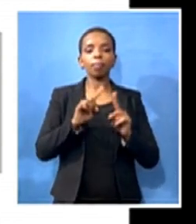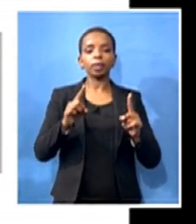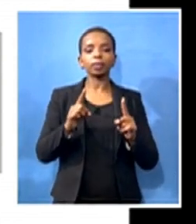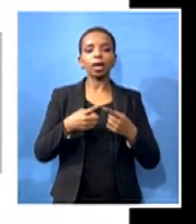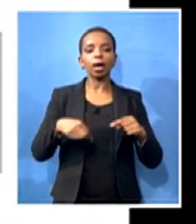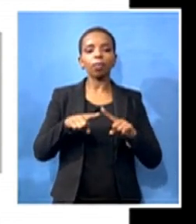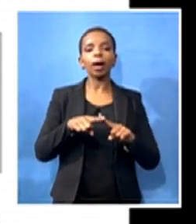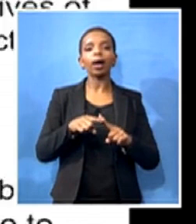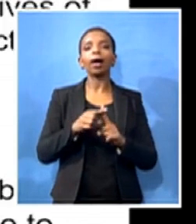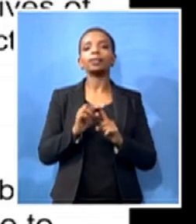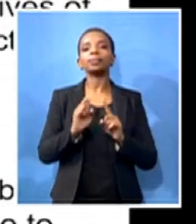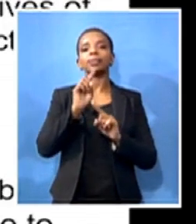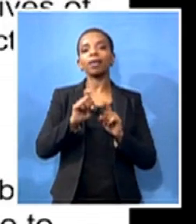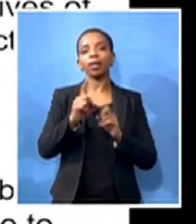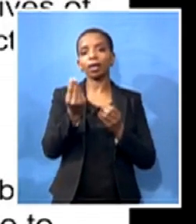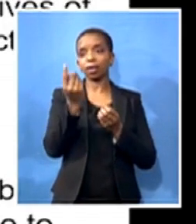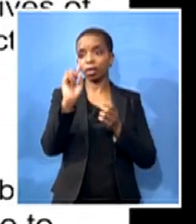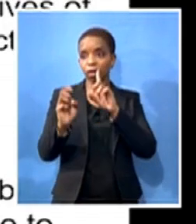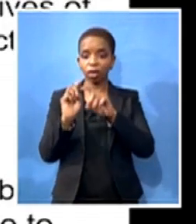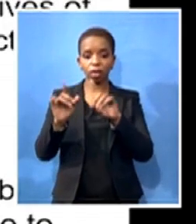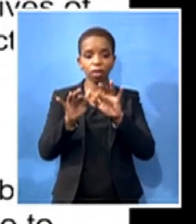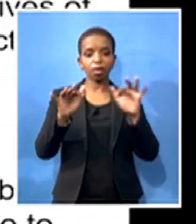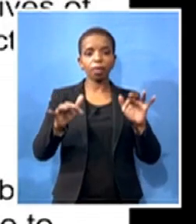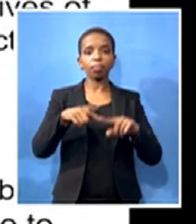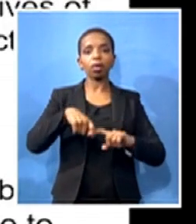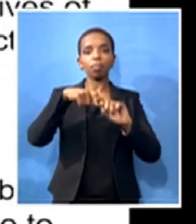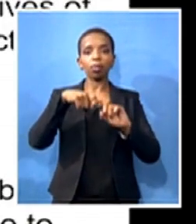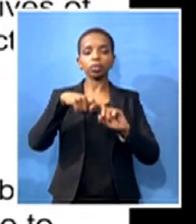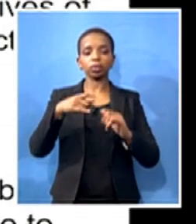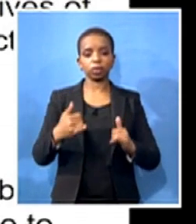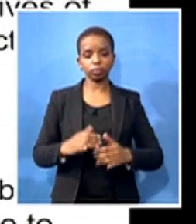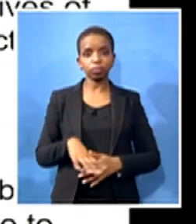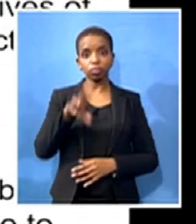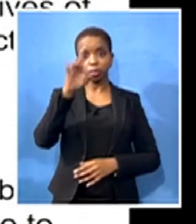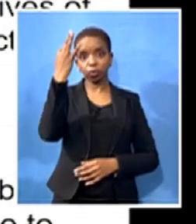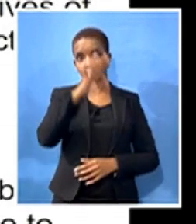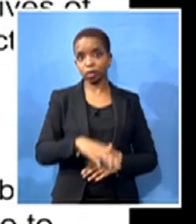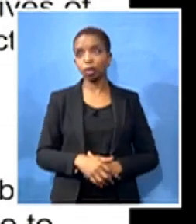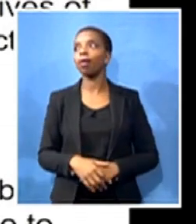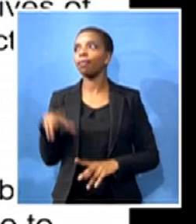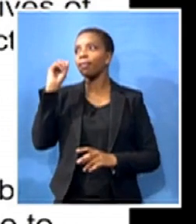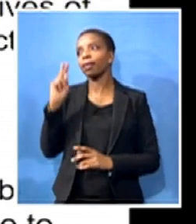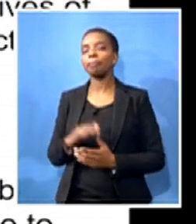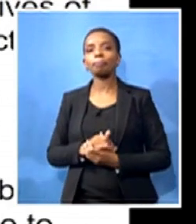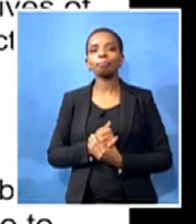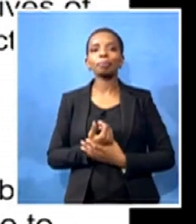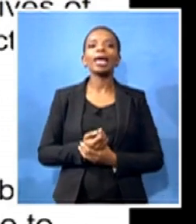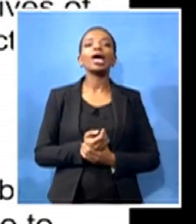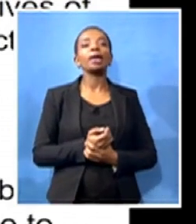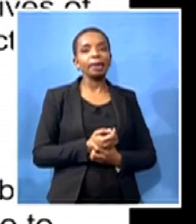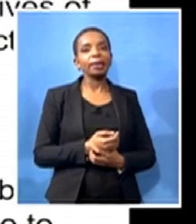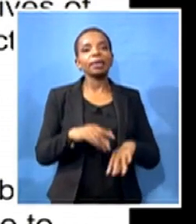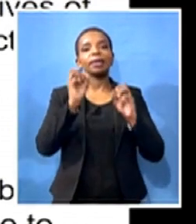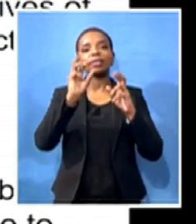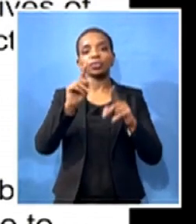slide. 2 minutes, Darnia. Okay. So what we can see on the one hand is